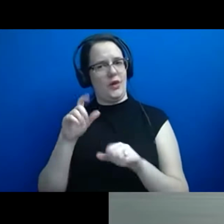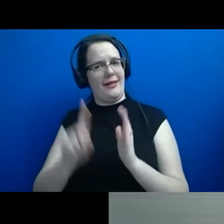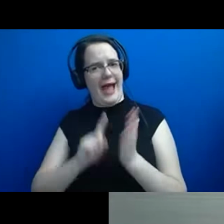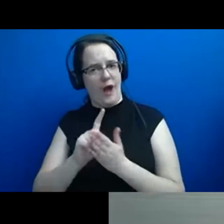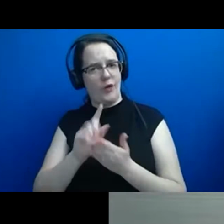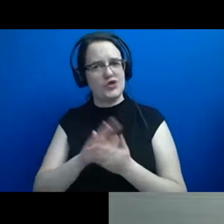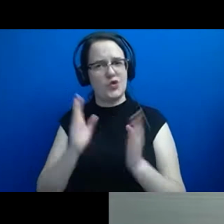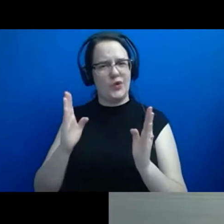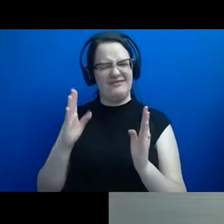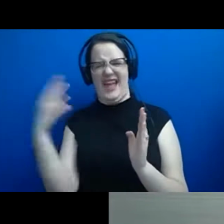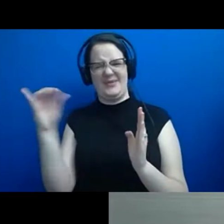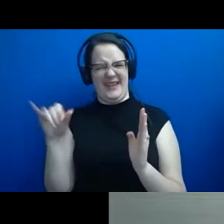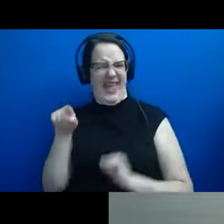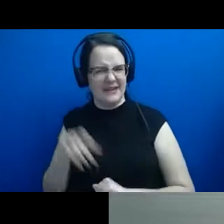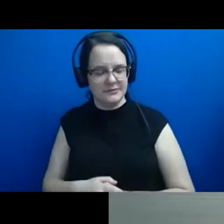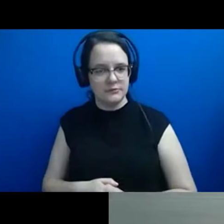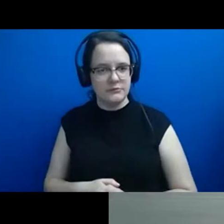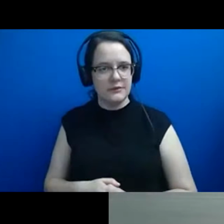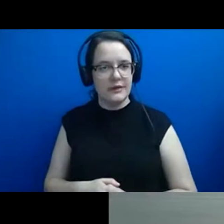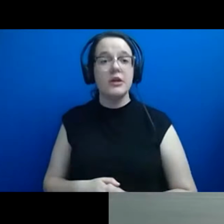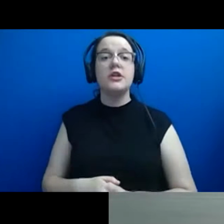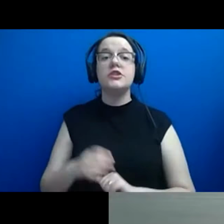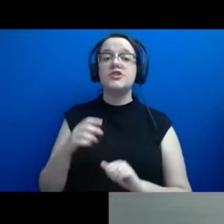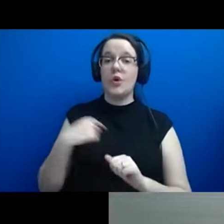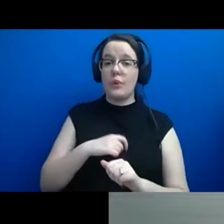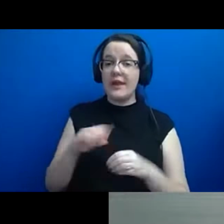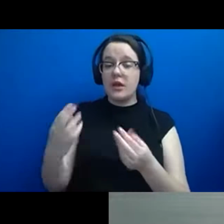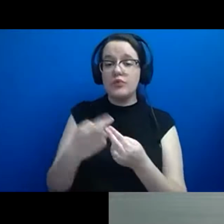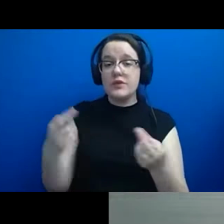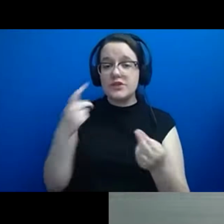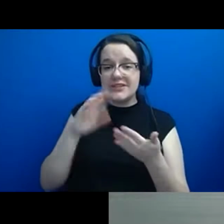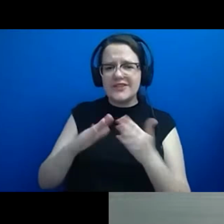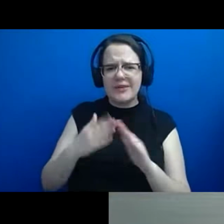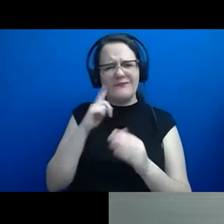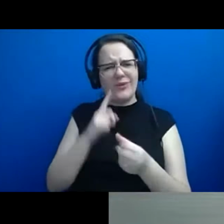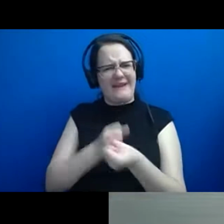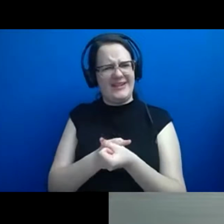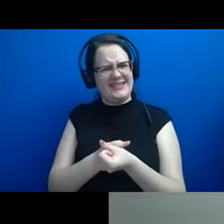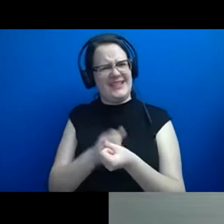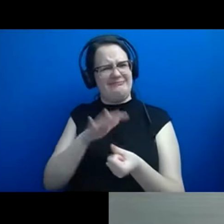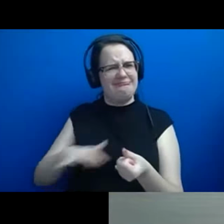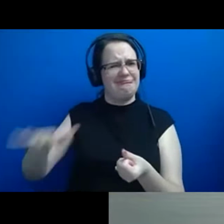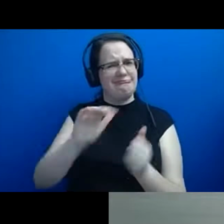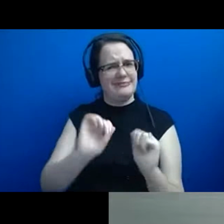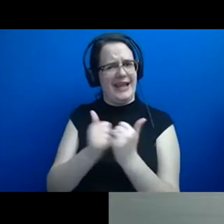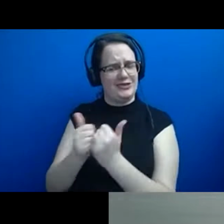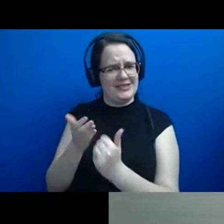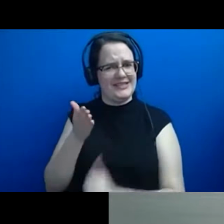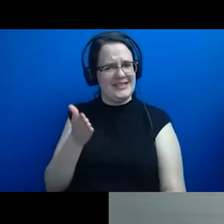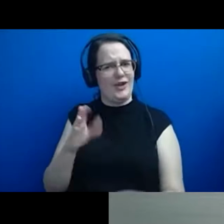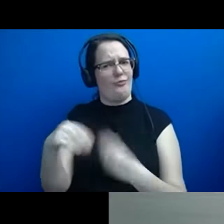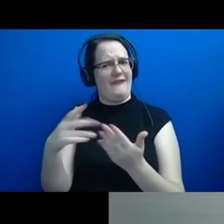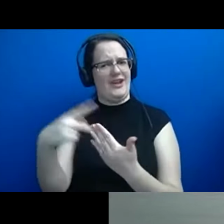bring resources to the community, to do advocacy on behalf of all of our agencies who are out there on the front lines providing this great